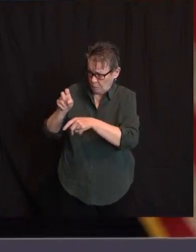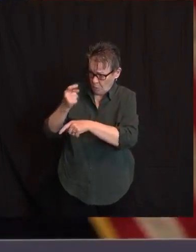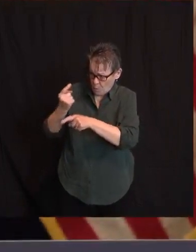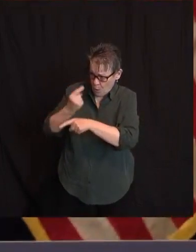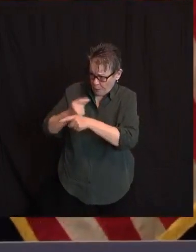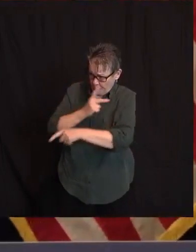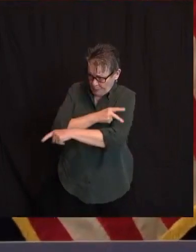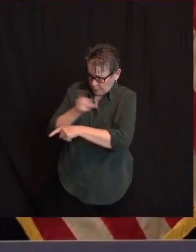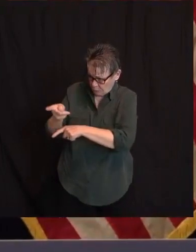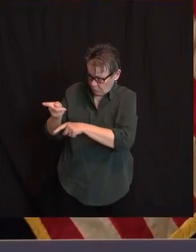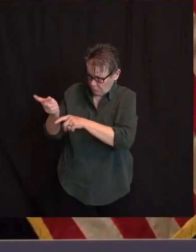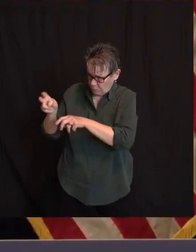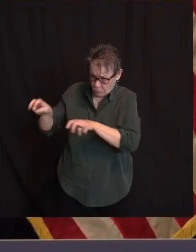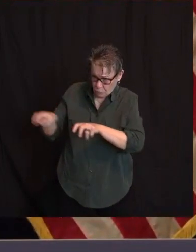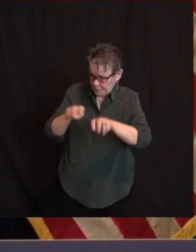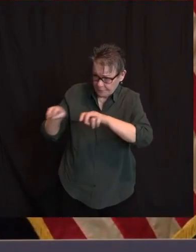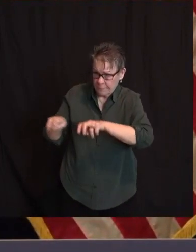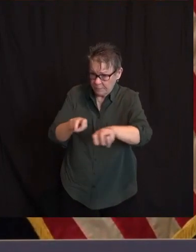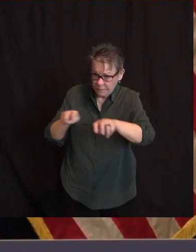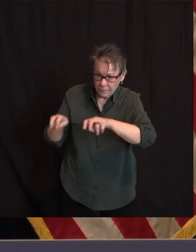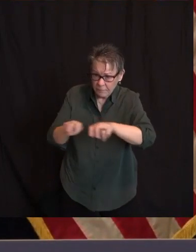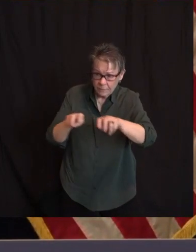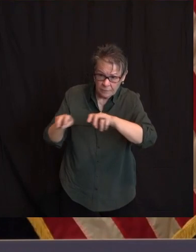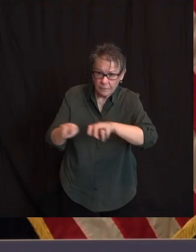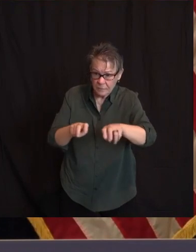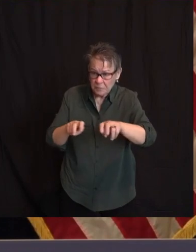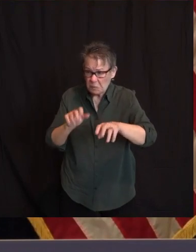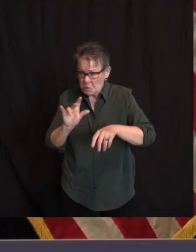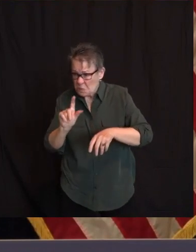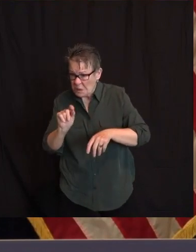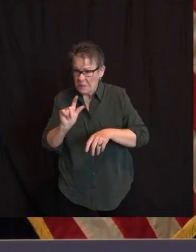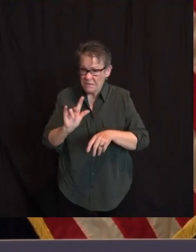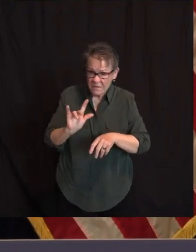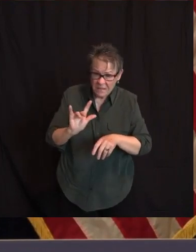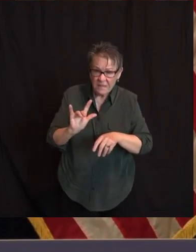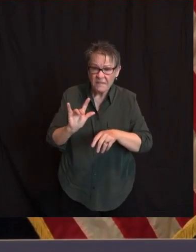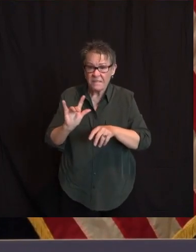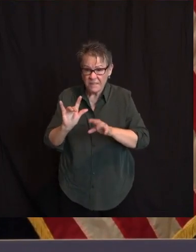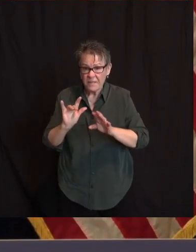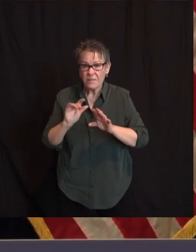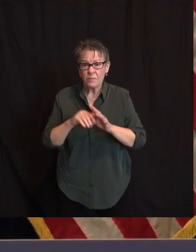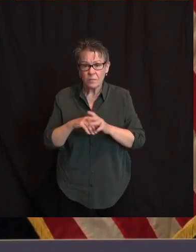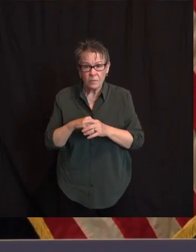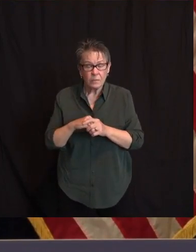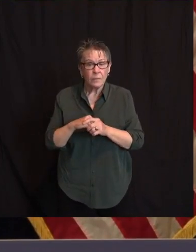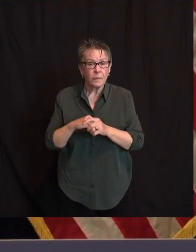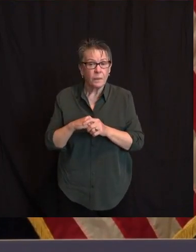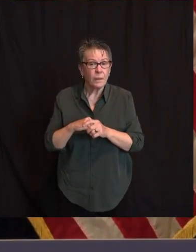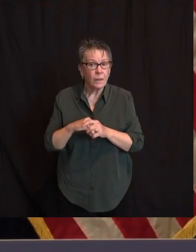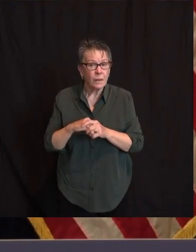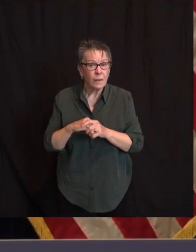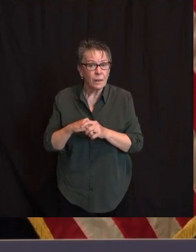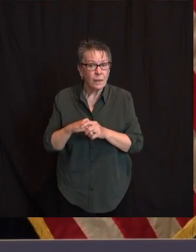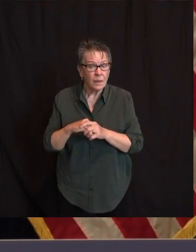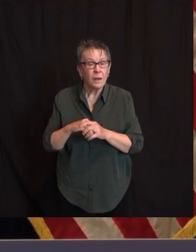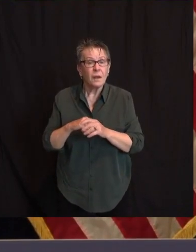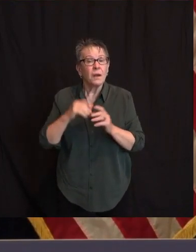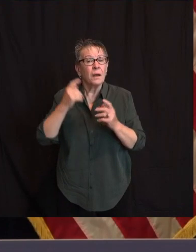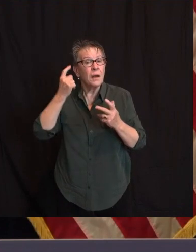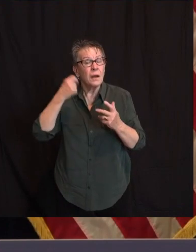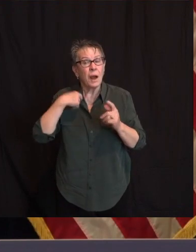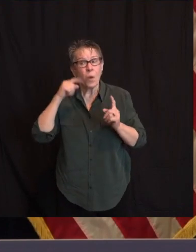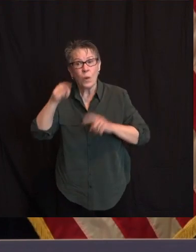record, the three of us were in Edison today, and they said they would be sort of looking at a soft opening as